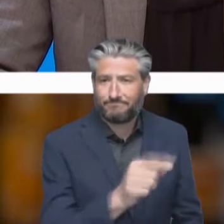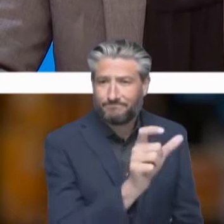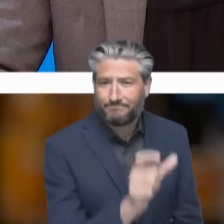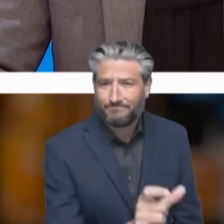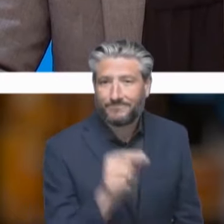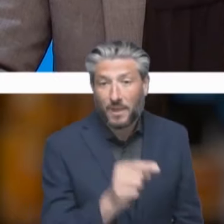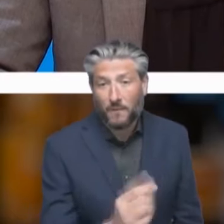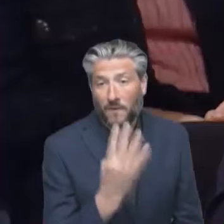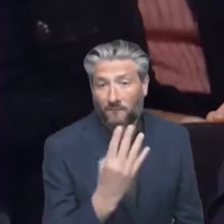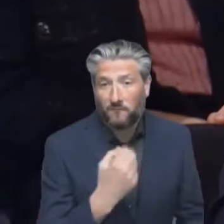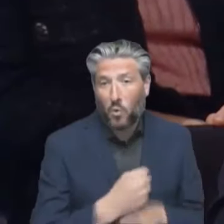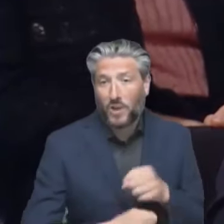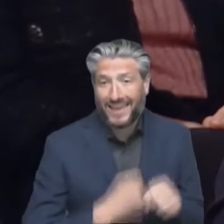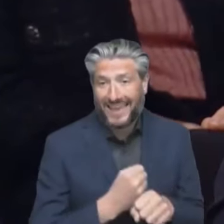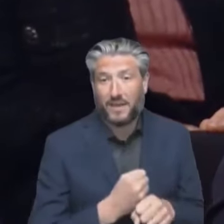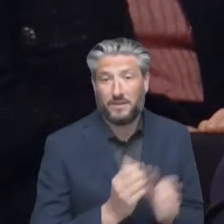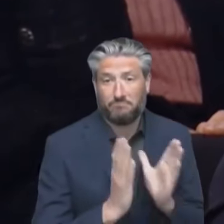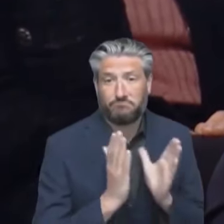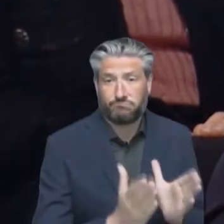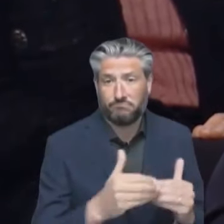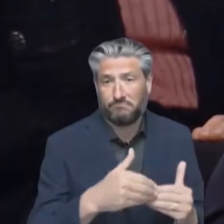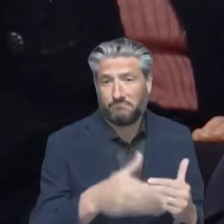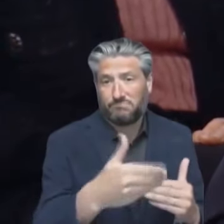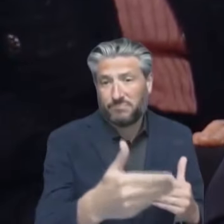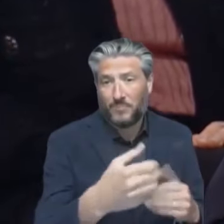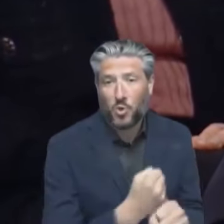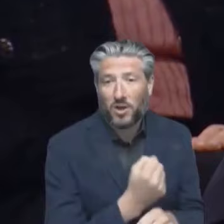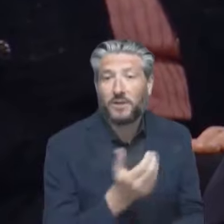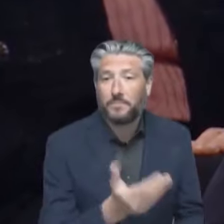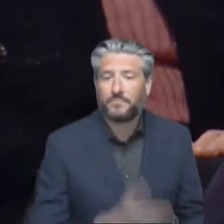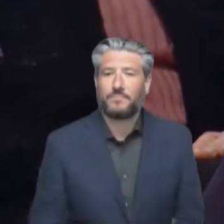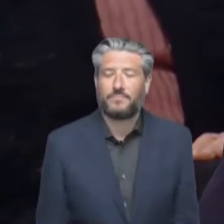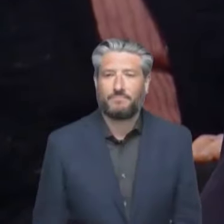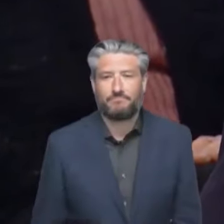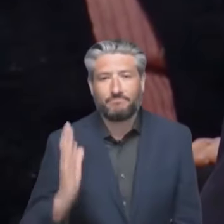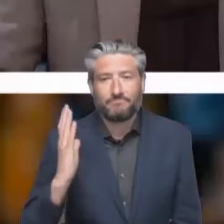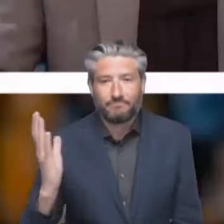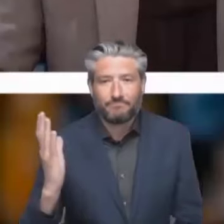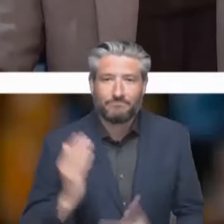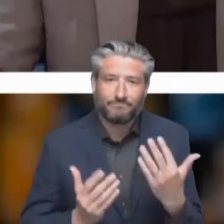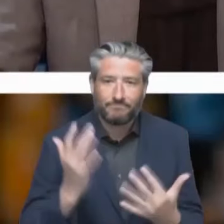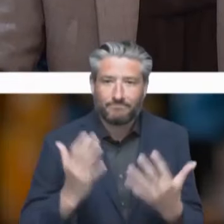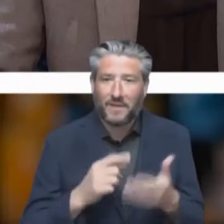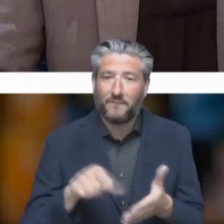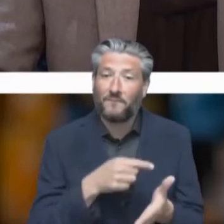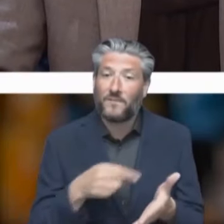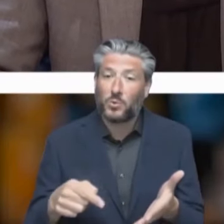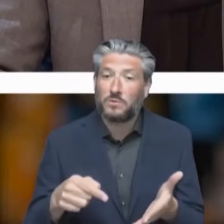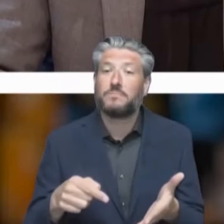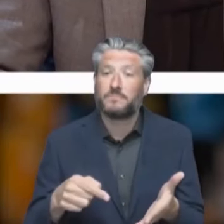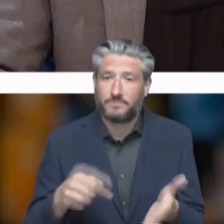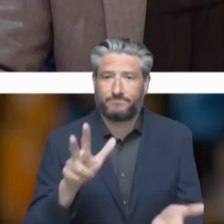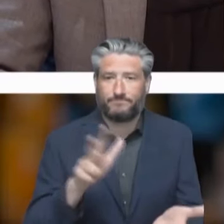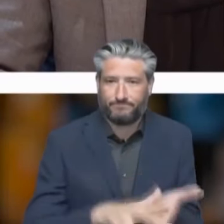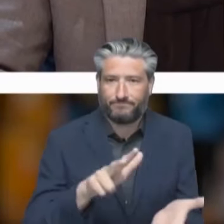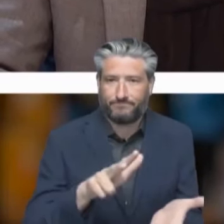4 years. The resolution received 90.47% of favorable votes. It is therefore adopted.